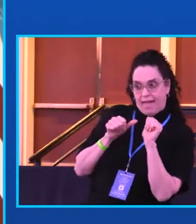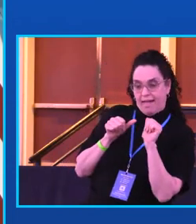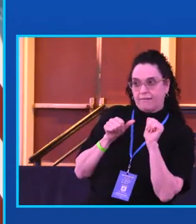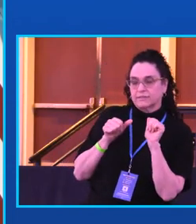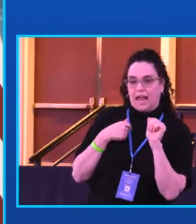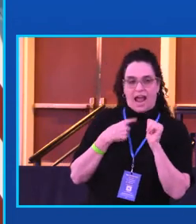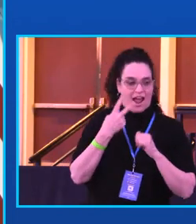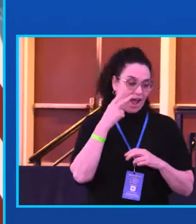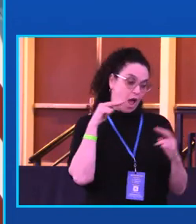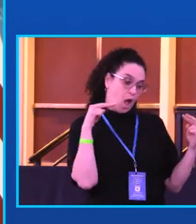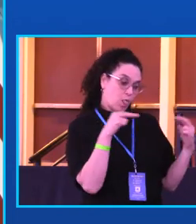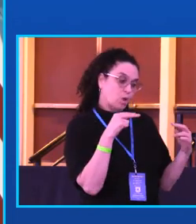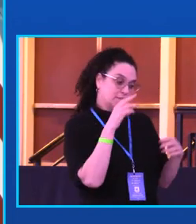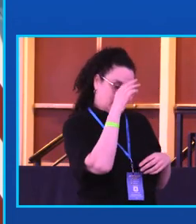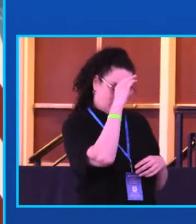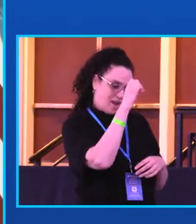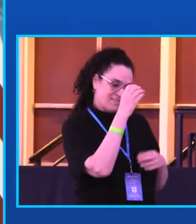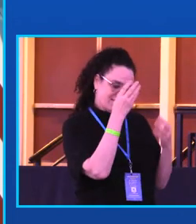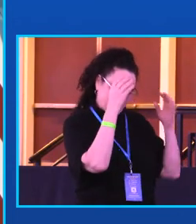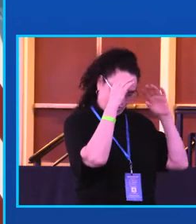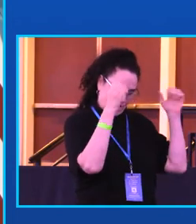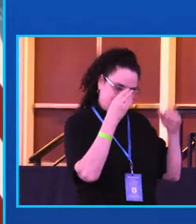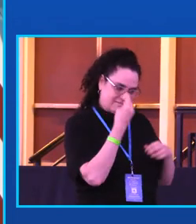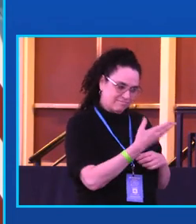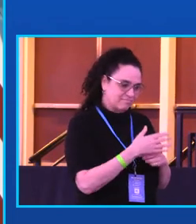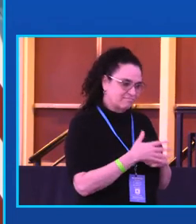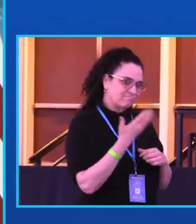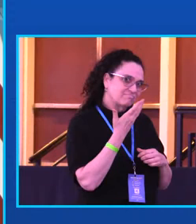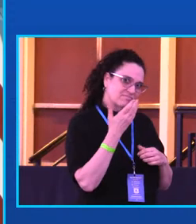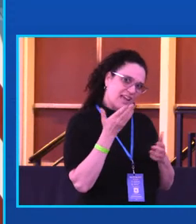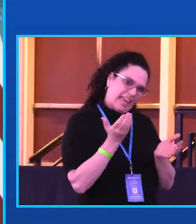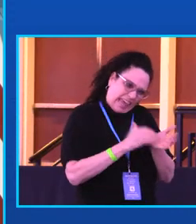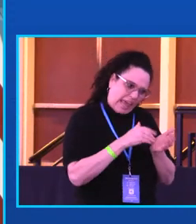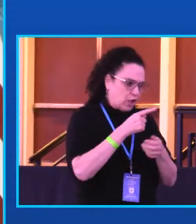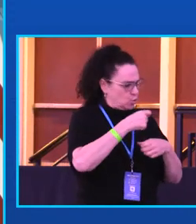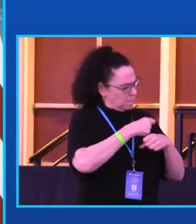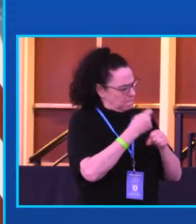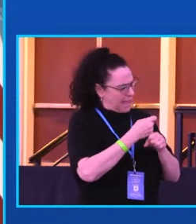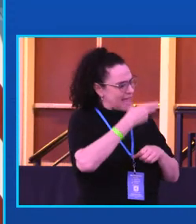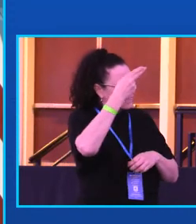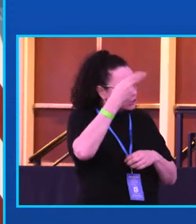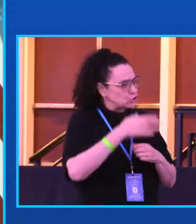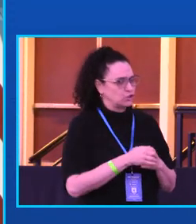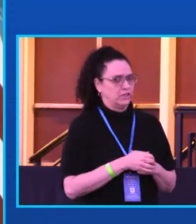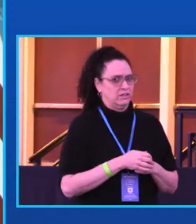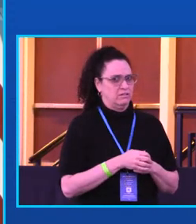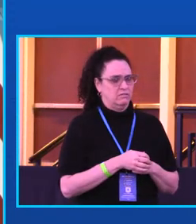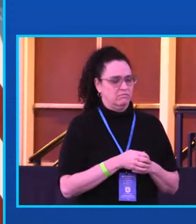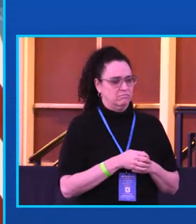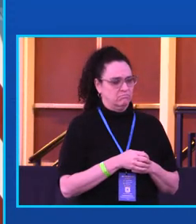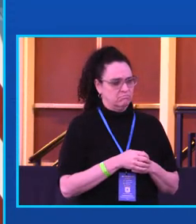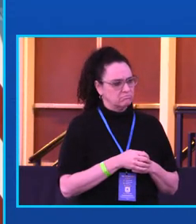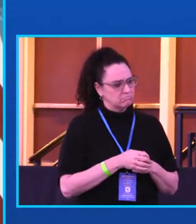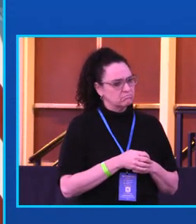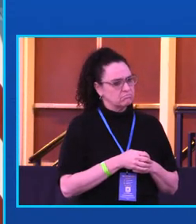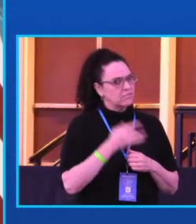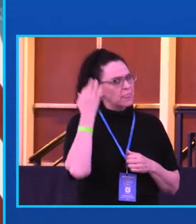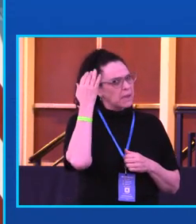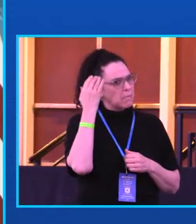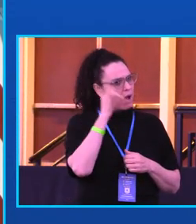at our president and I said, "You're again making history. You're again making history. Think about